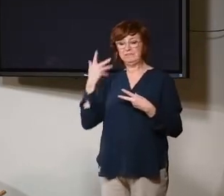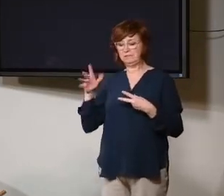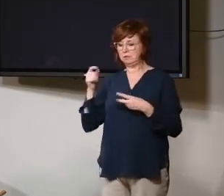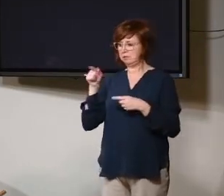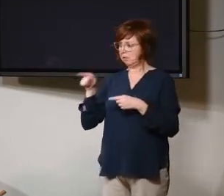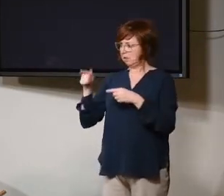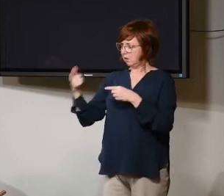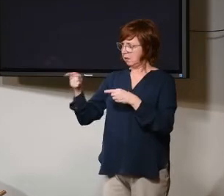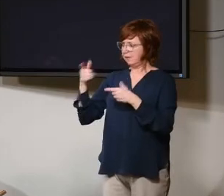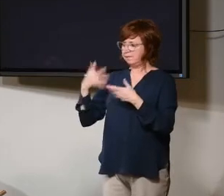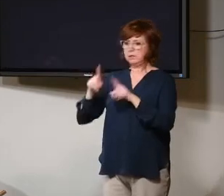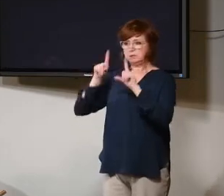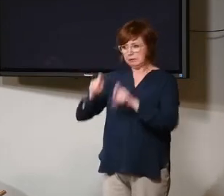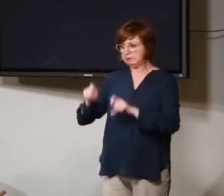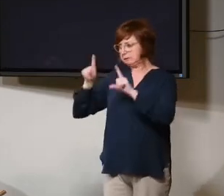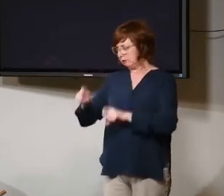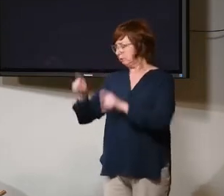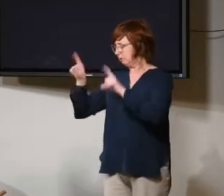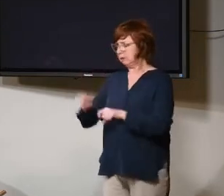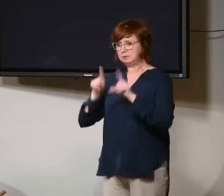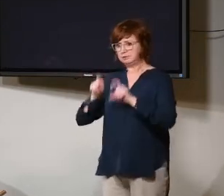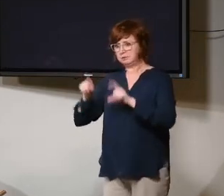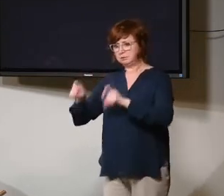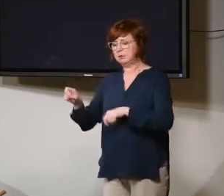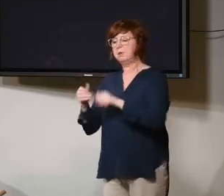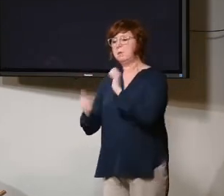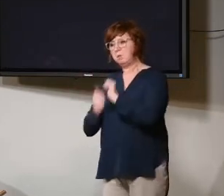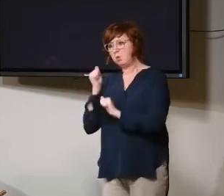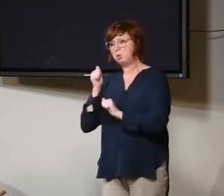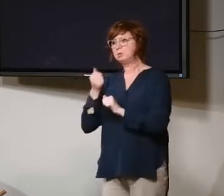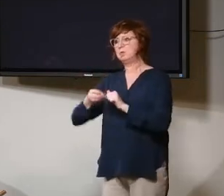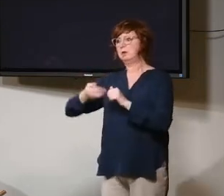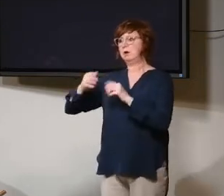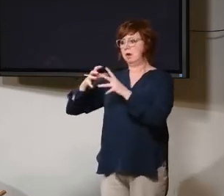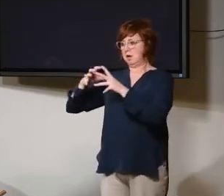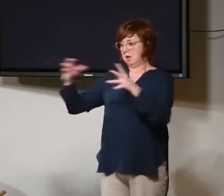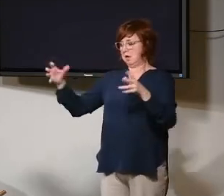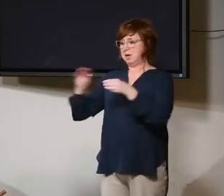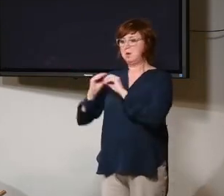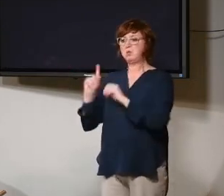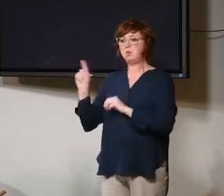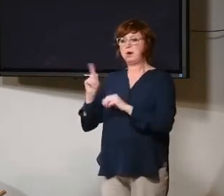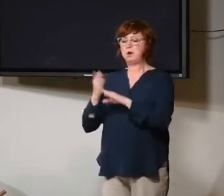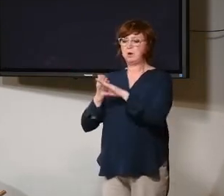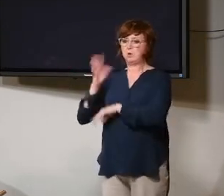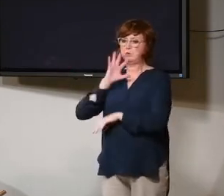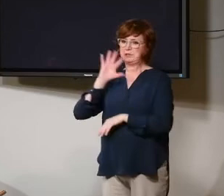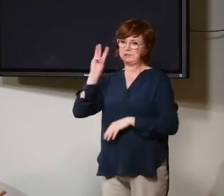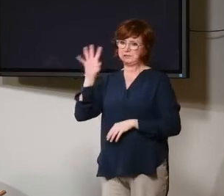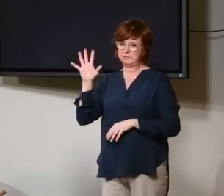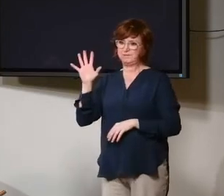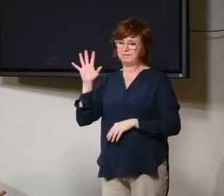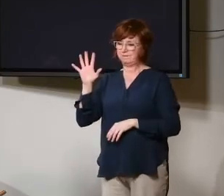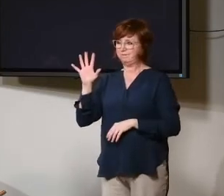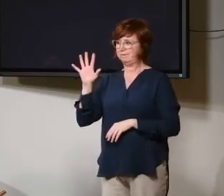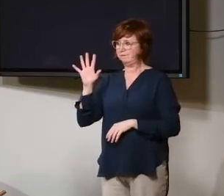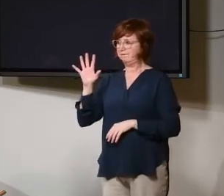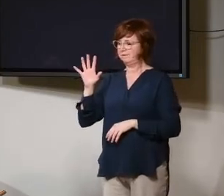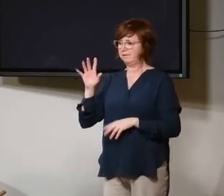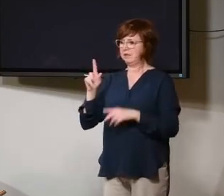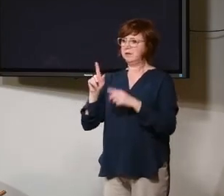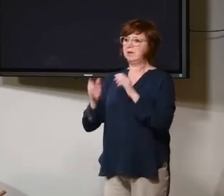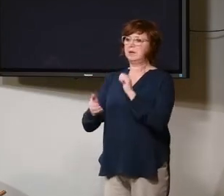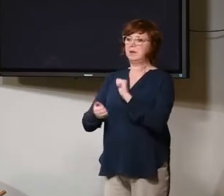they still saw cases predominantly in the older age groups. And it appears that this virus, unlike influenza,